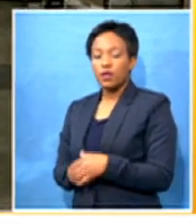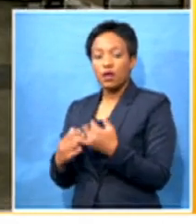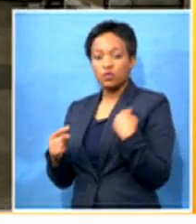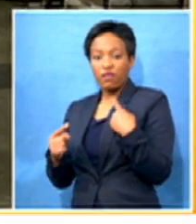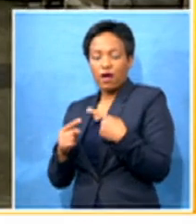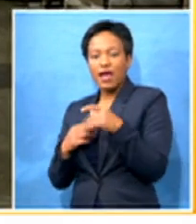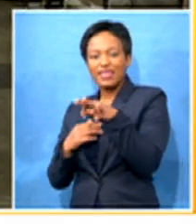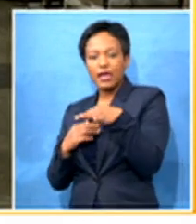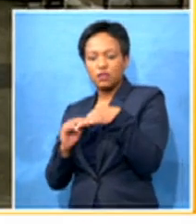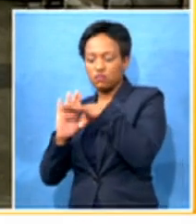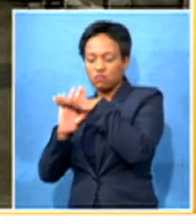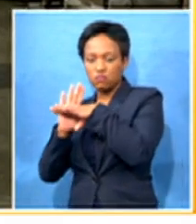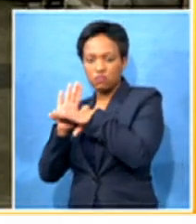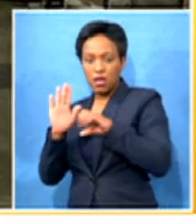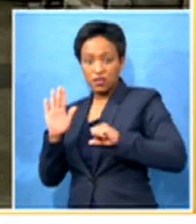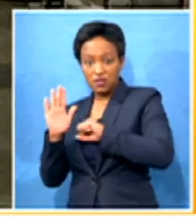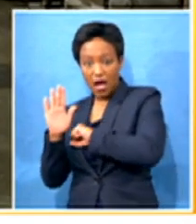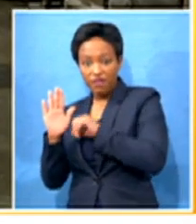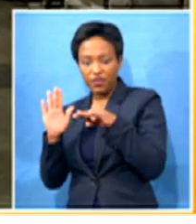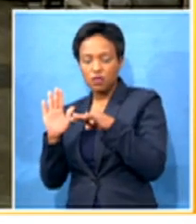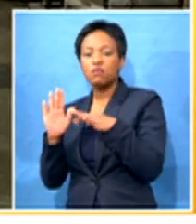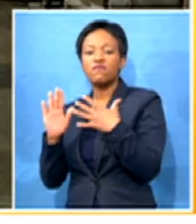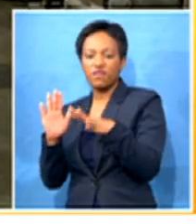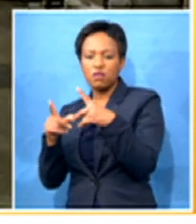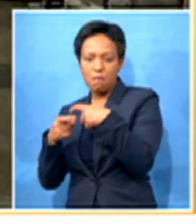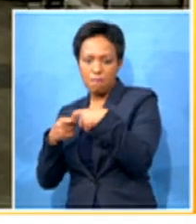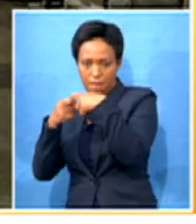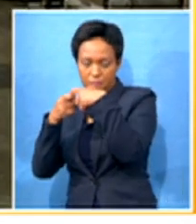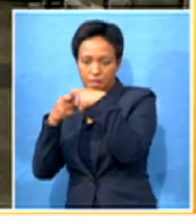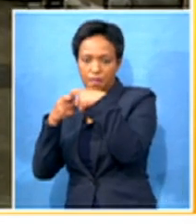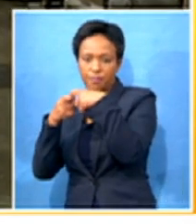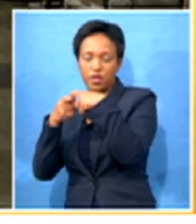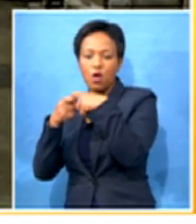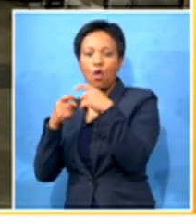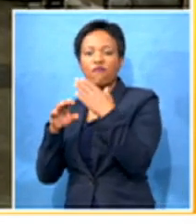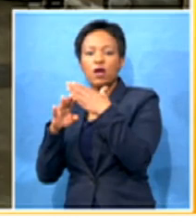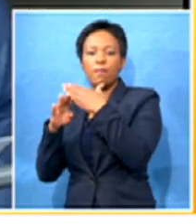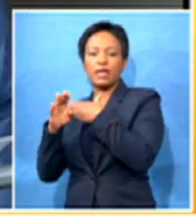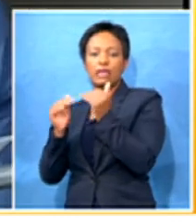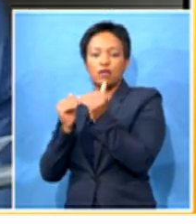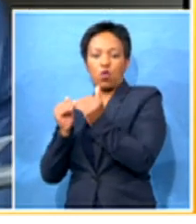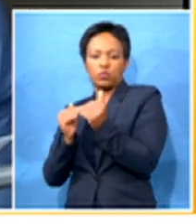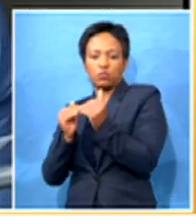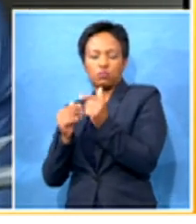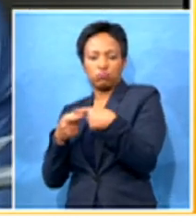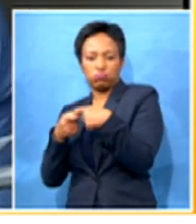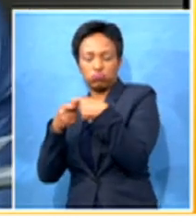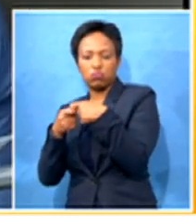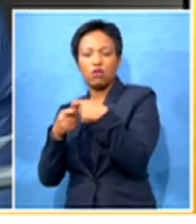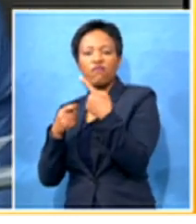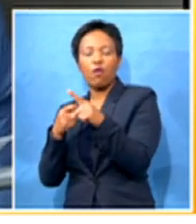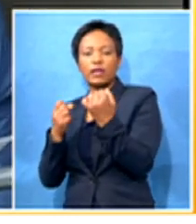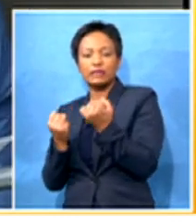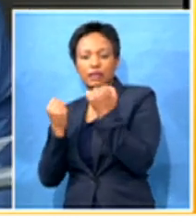They have been put to precautionary suspension regarding procurement of blankets and